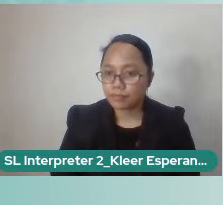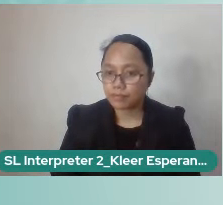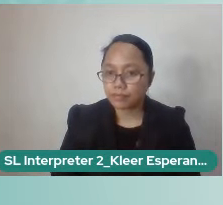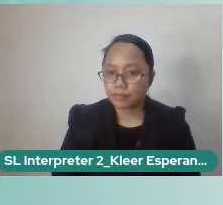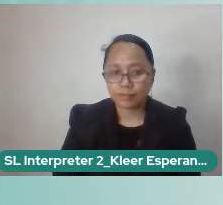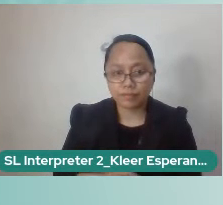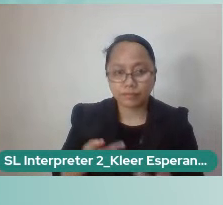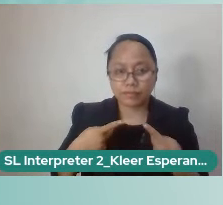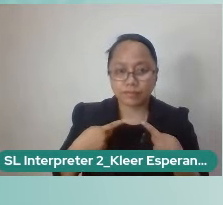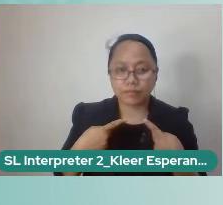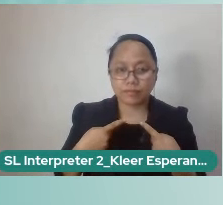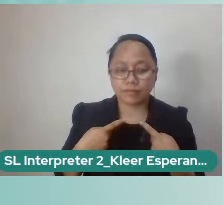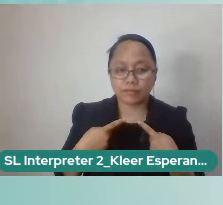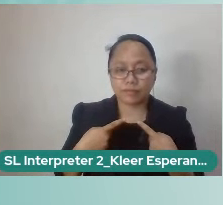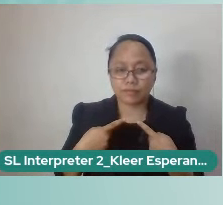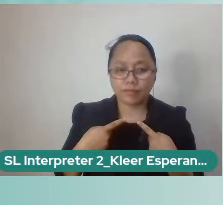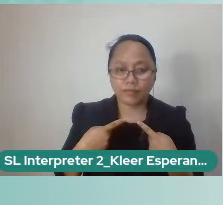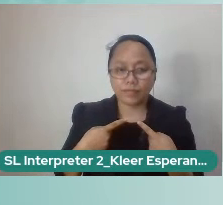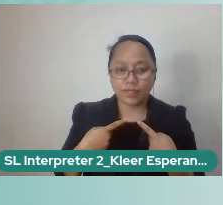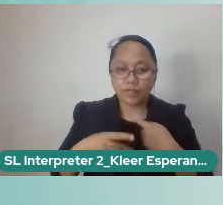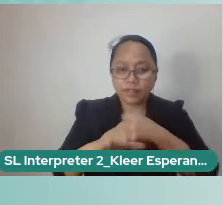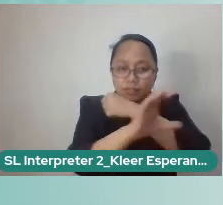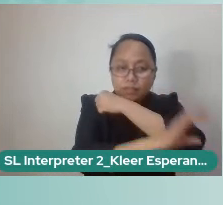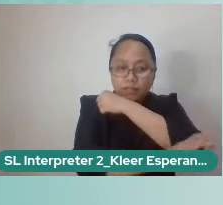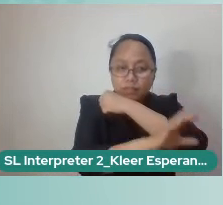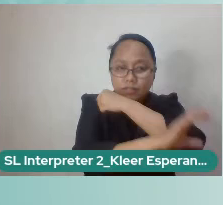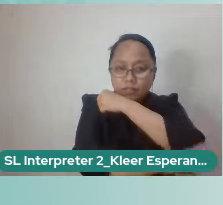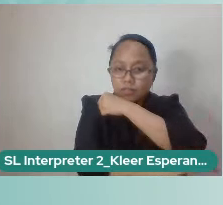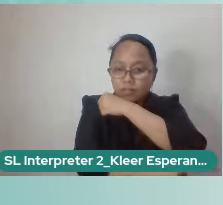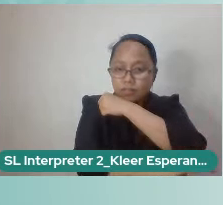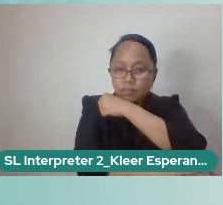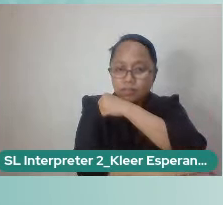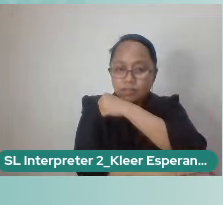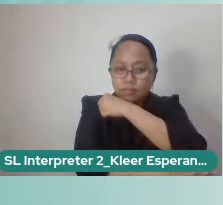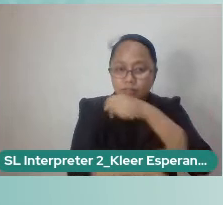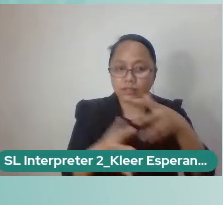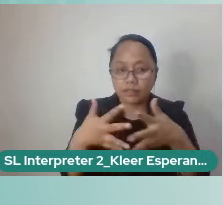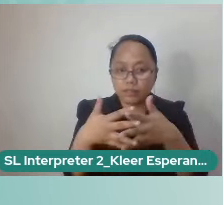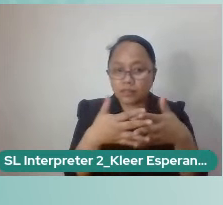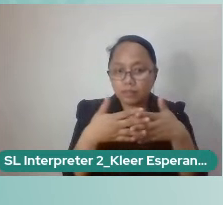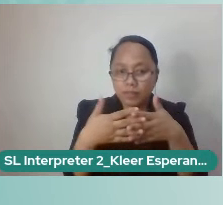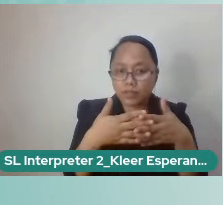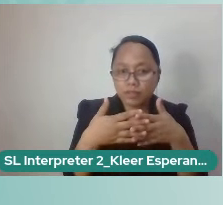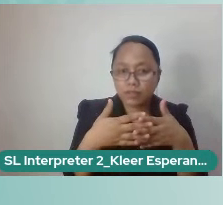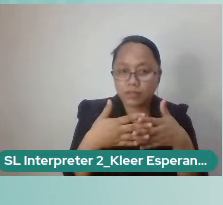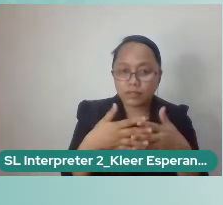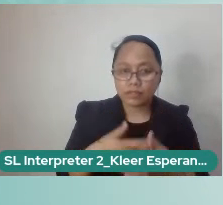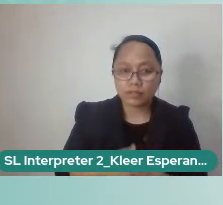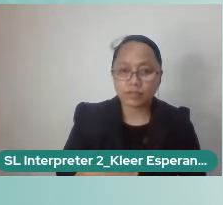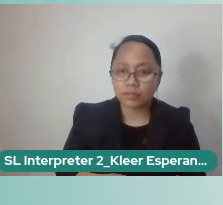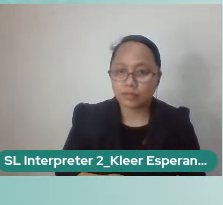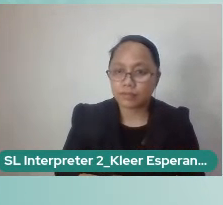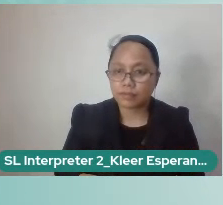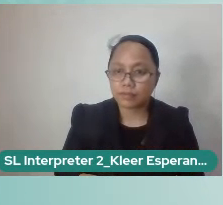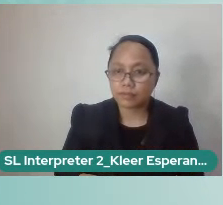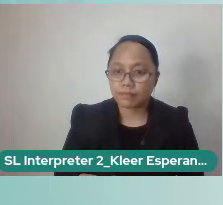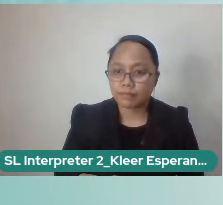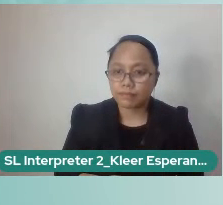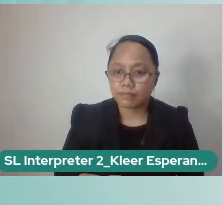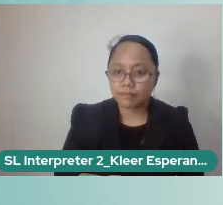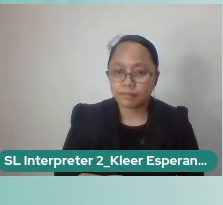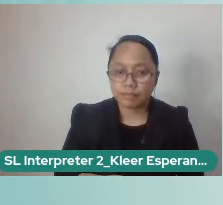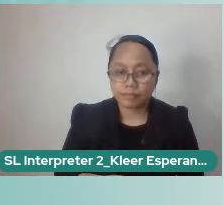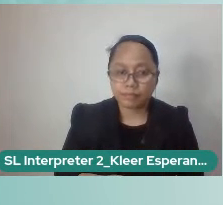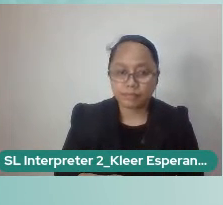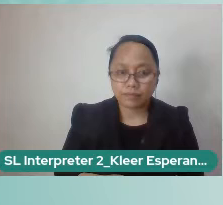to change over time if countries can scale up to the 90-70-90 targets. So we're running the simulation. You